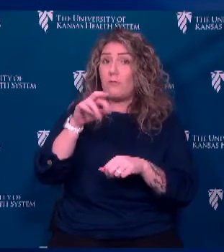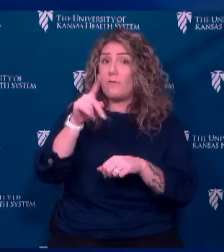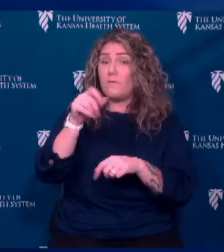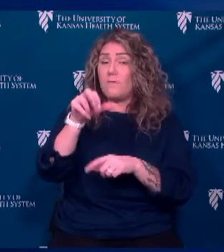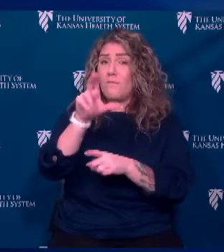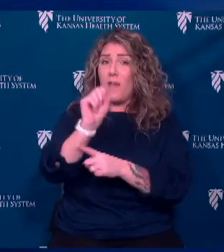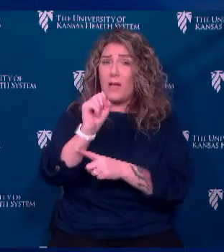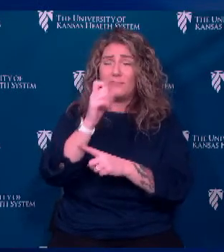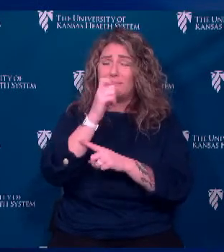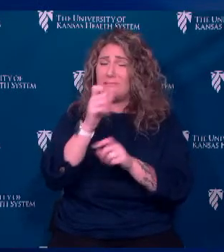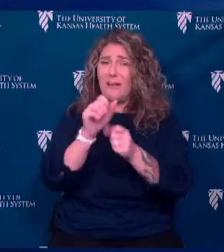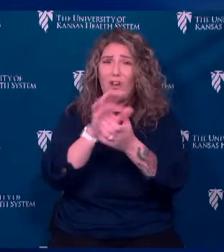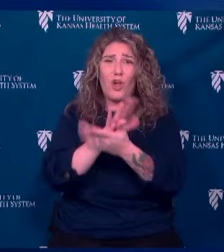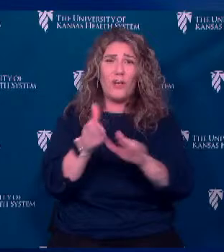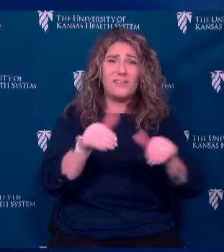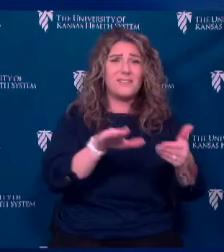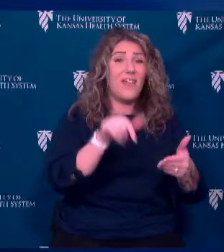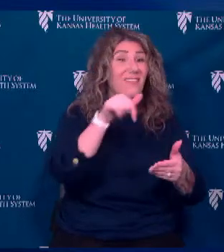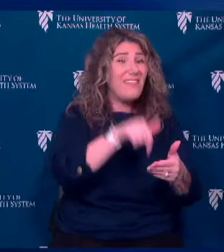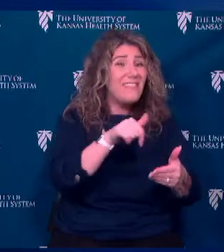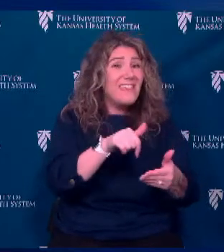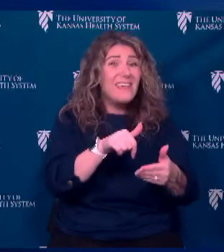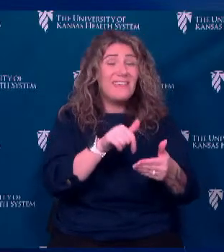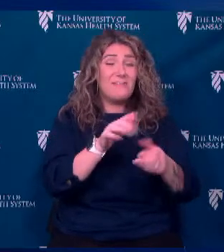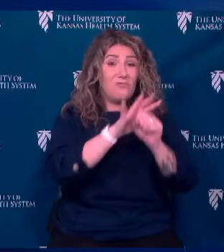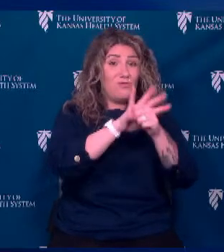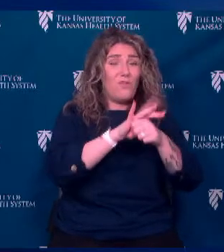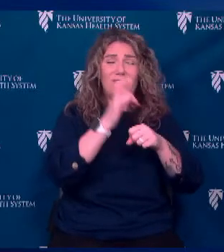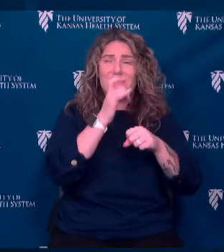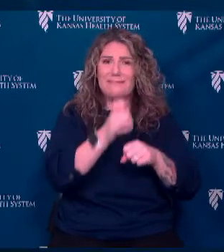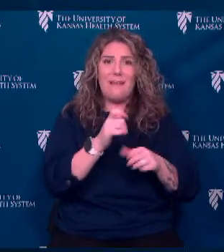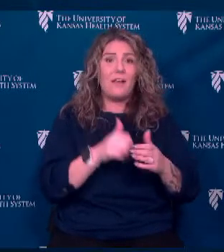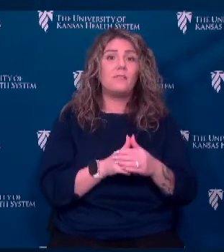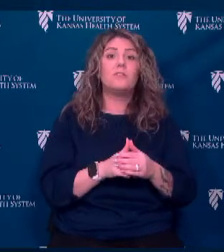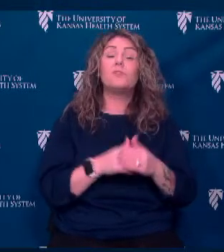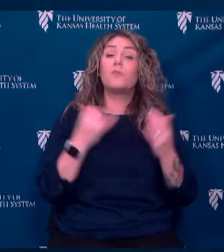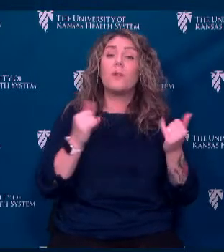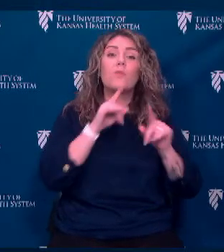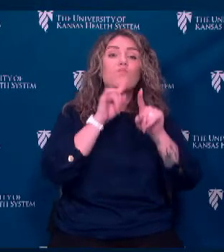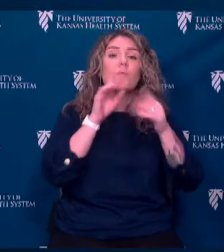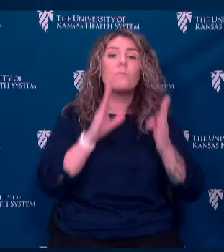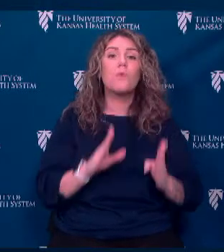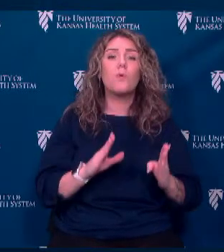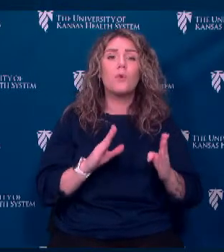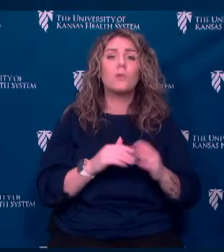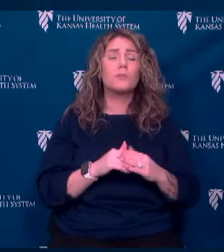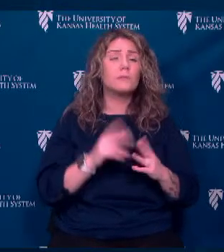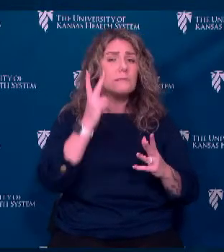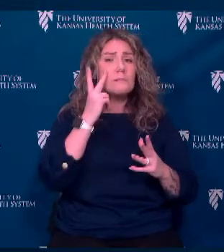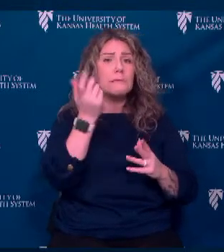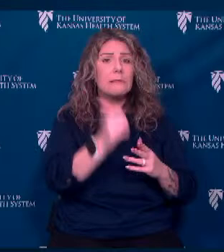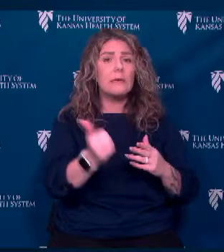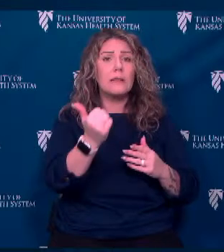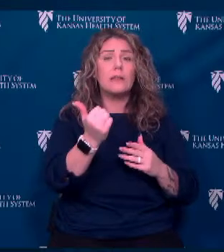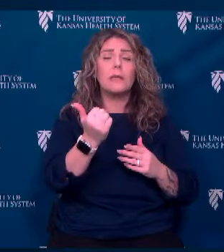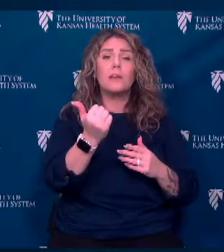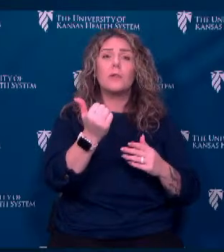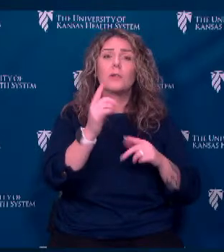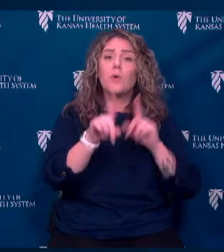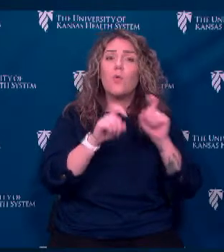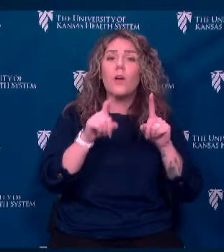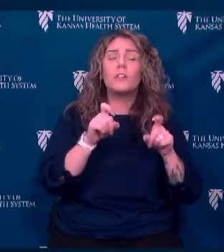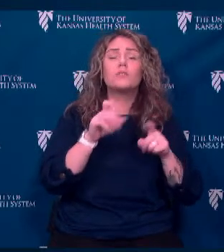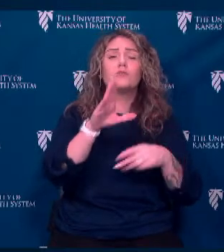normal coronavirus. Yeah. That's all right. That's right. All right. Well, so let's unmute mics for the reporters on the line. Let's see if you have any questions out there. Share your name, news